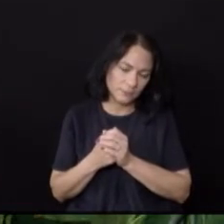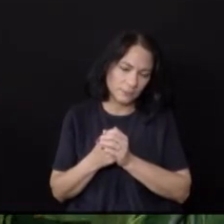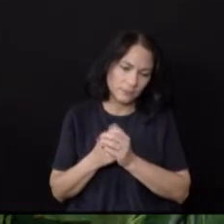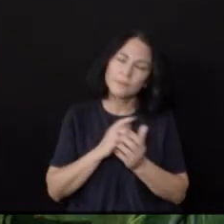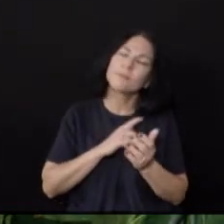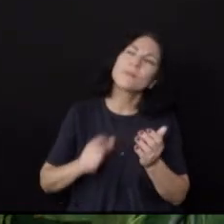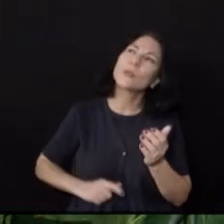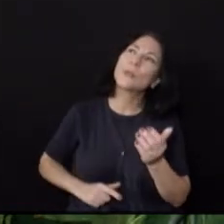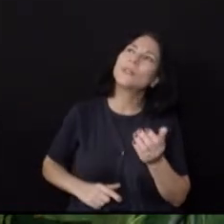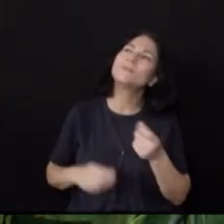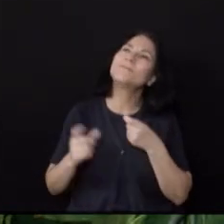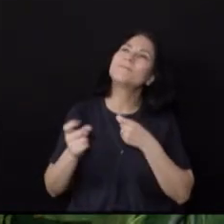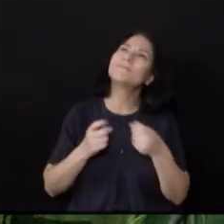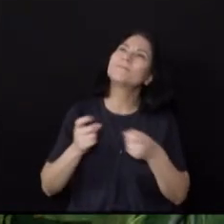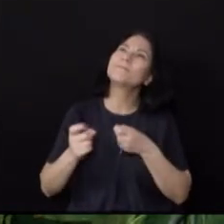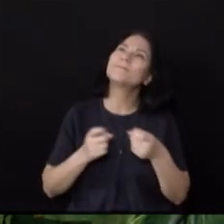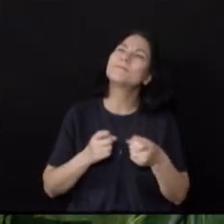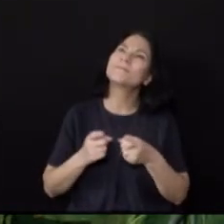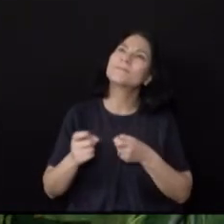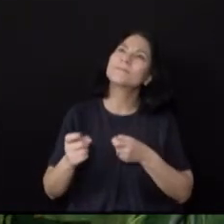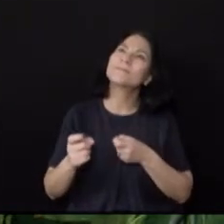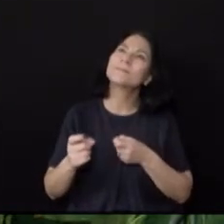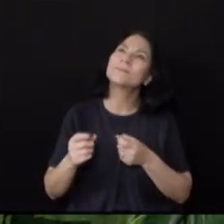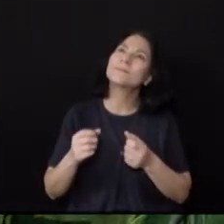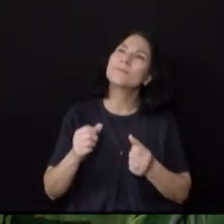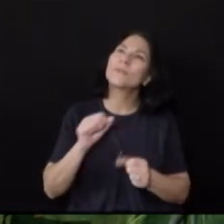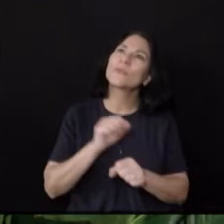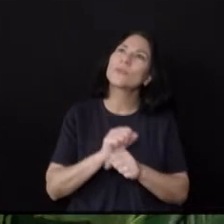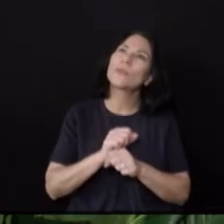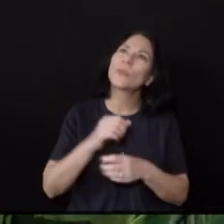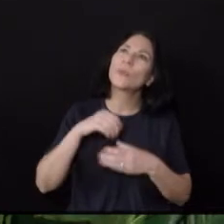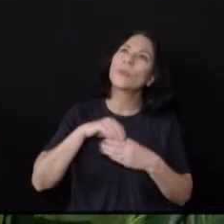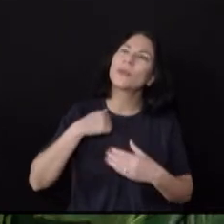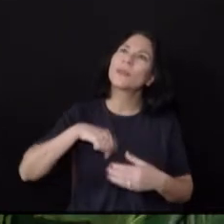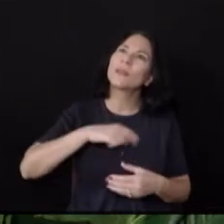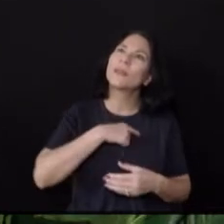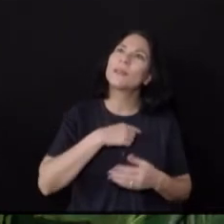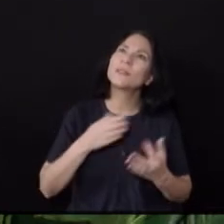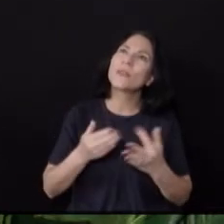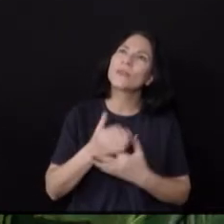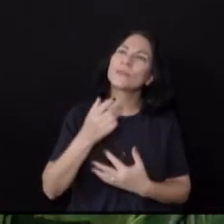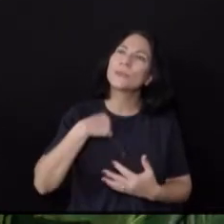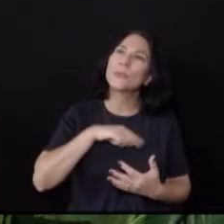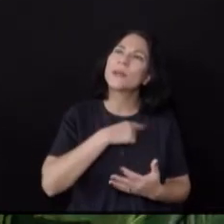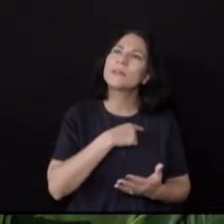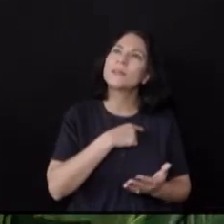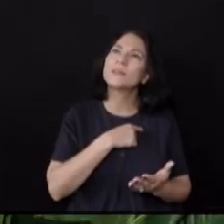Lord, have your way. Work in us. Work through us.